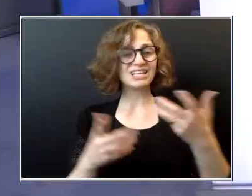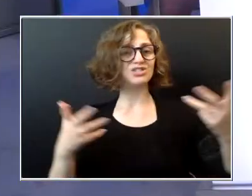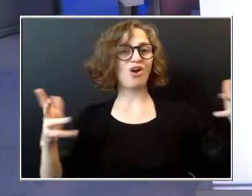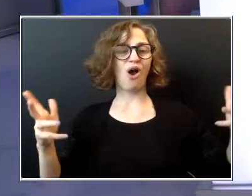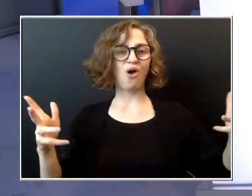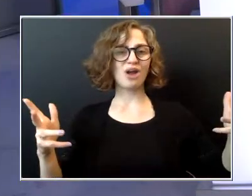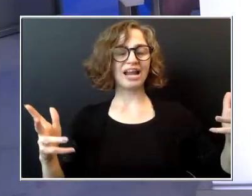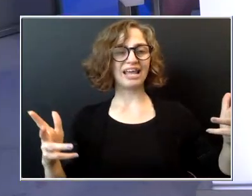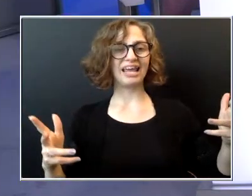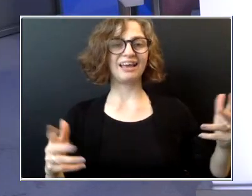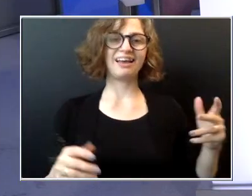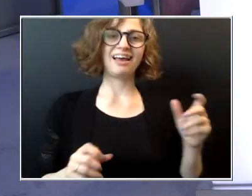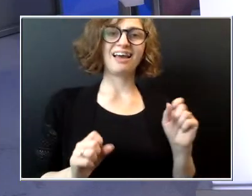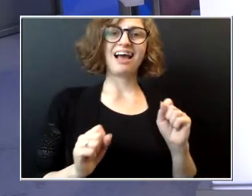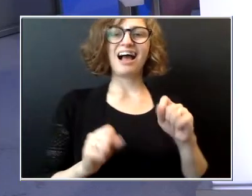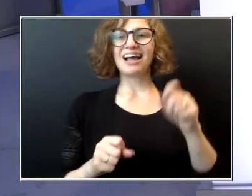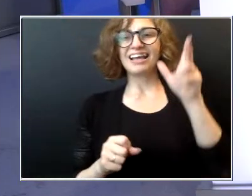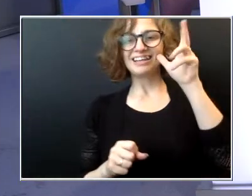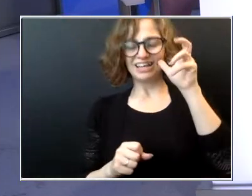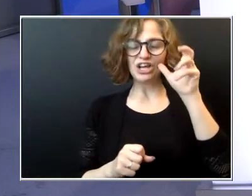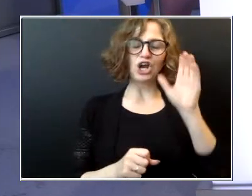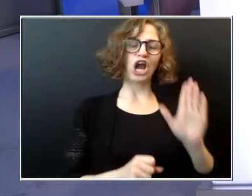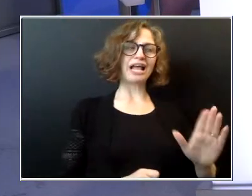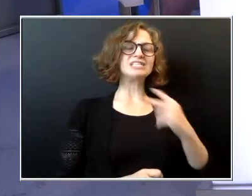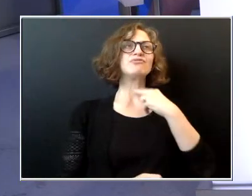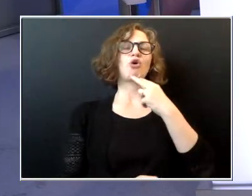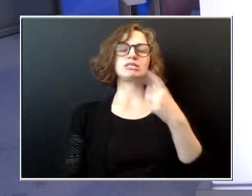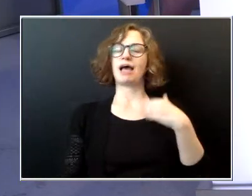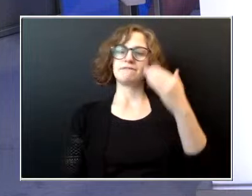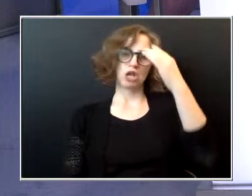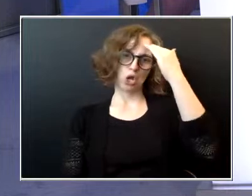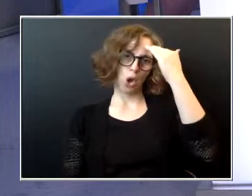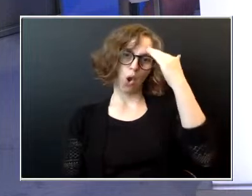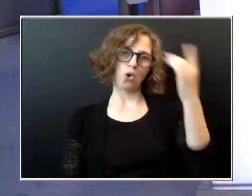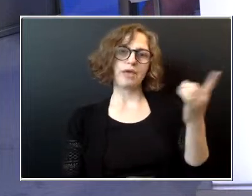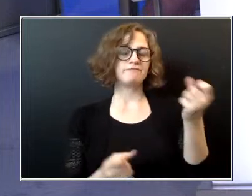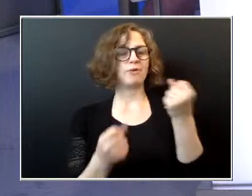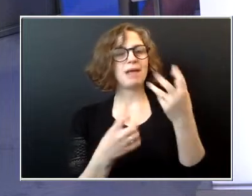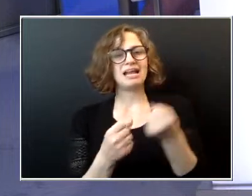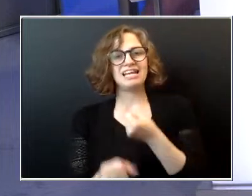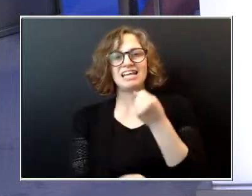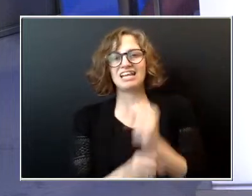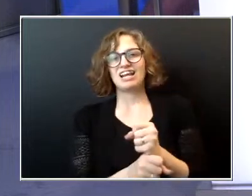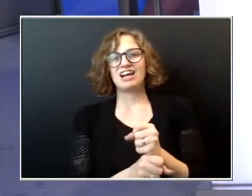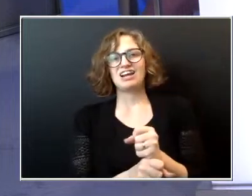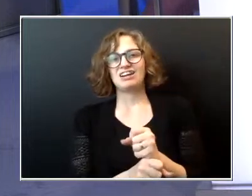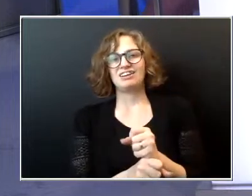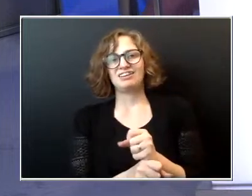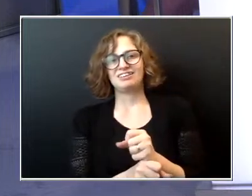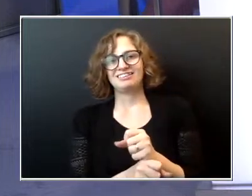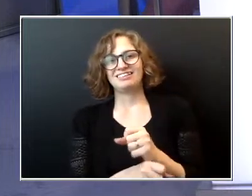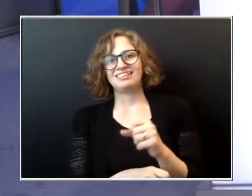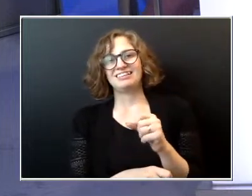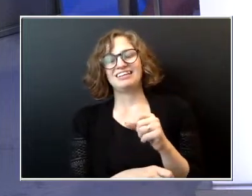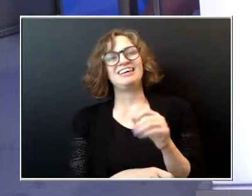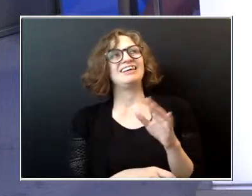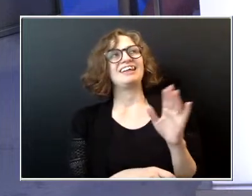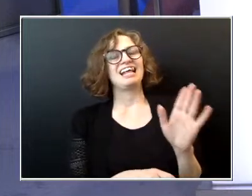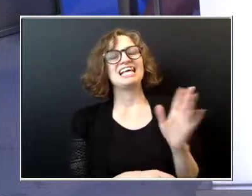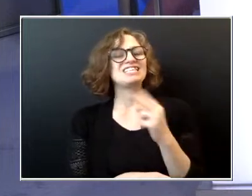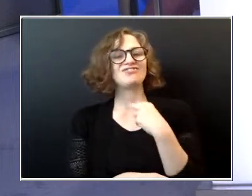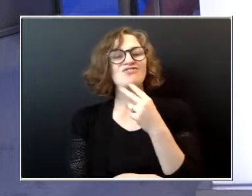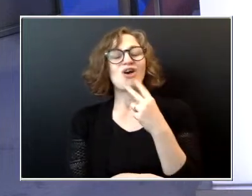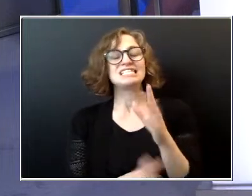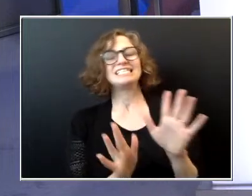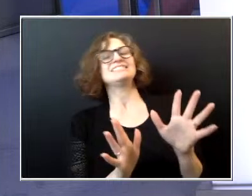Dr. Skickney's voice. I've known him for many, many years. Whoa! I could quite hit the intonation. I know that very well.